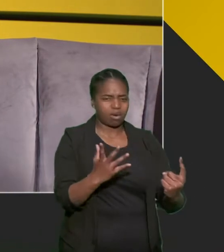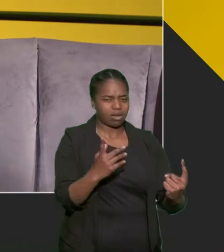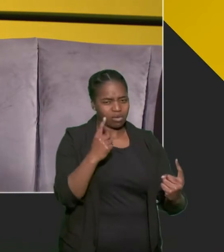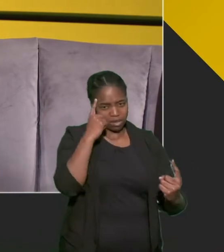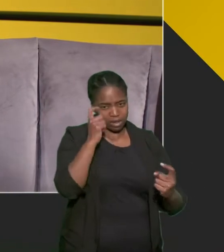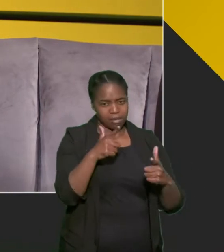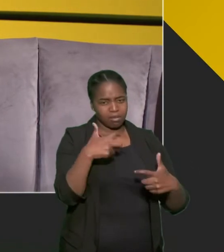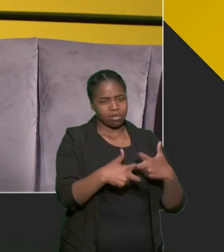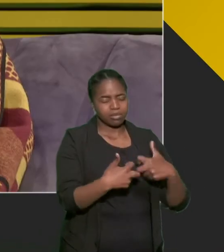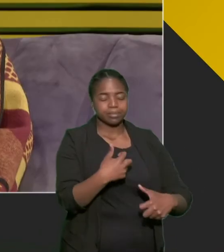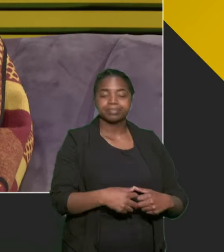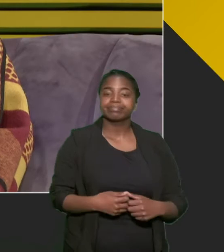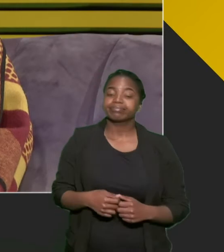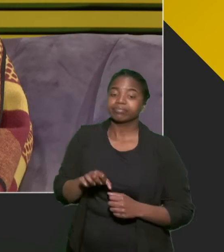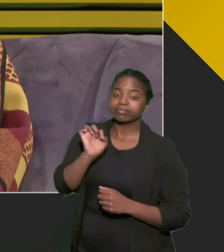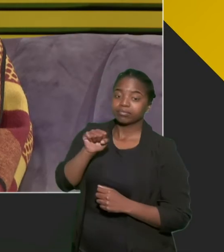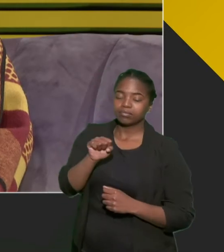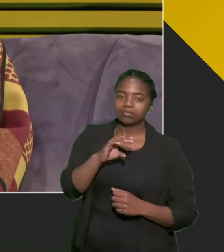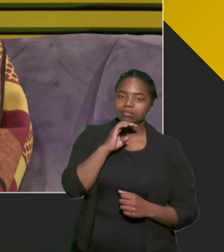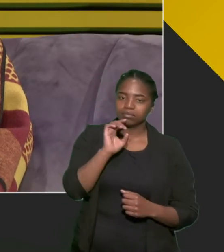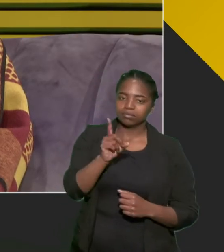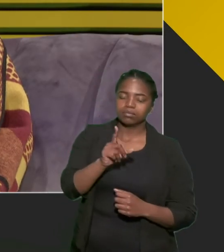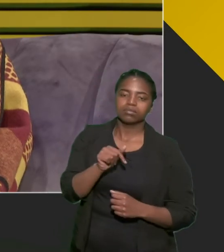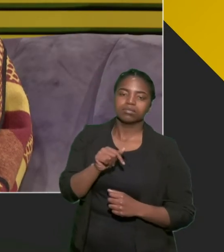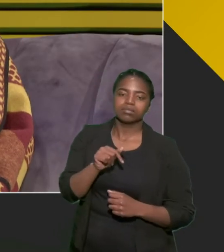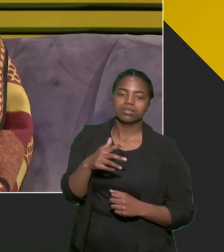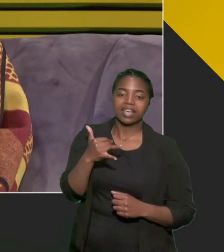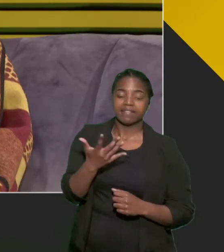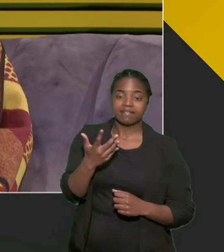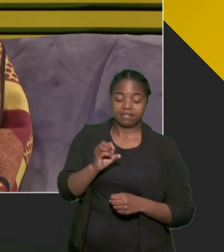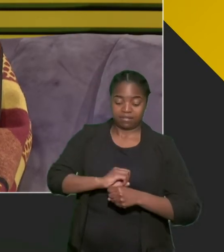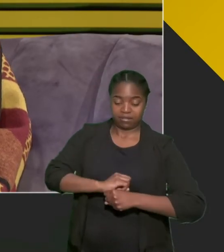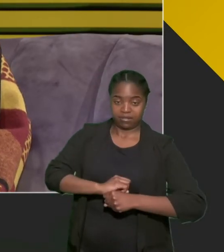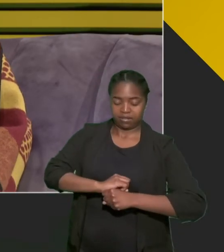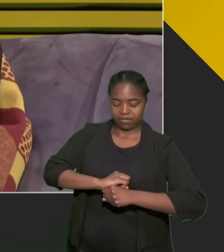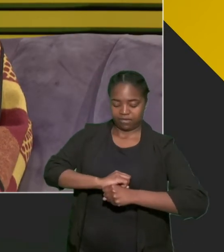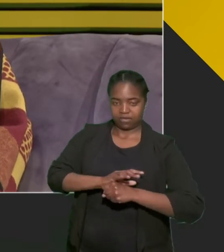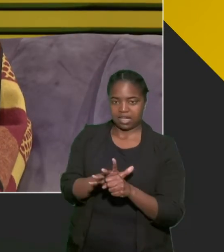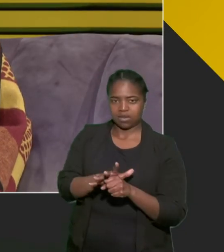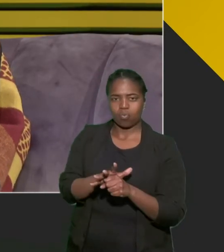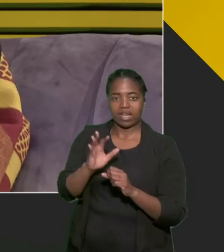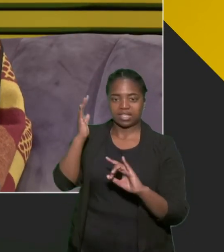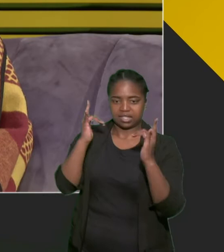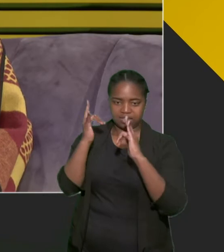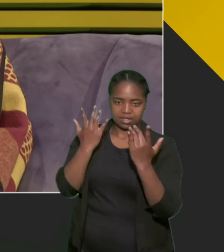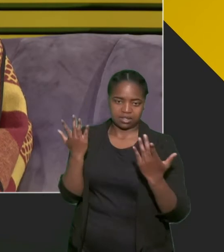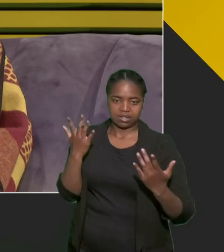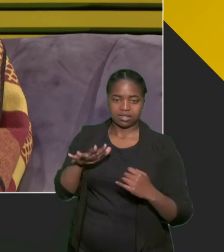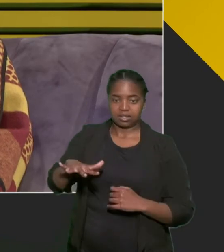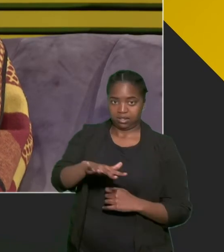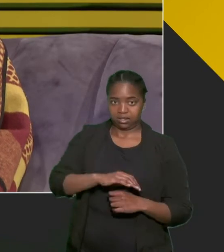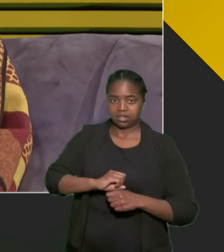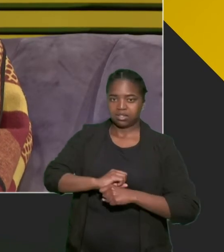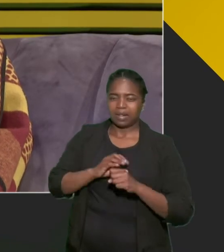such a big problem. No, what I was meaning was that I was saying that if in fact spreads, because in the city, in the capital area, it